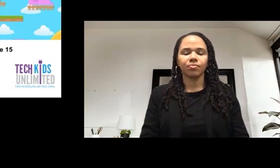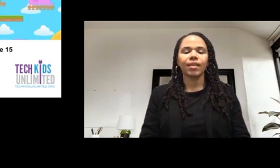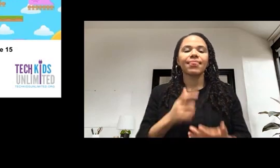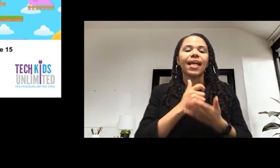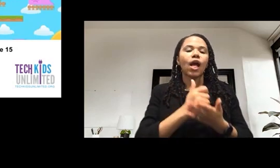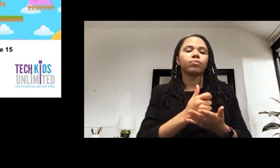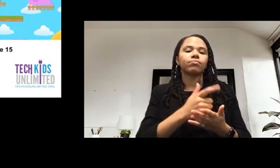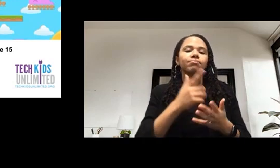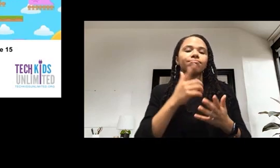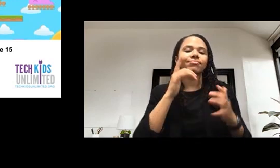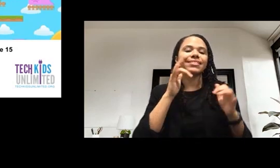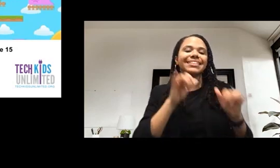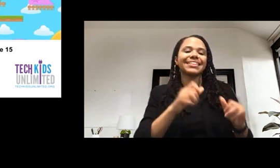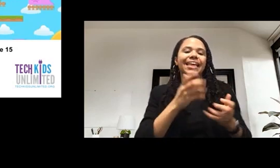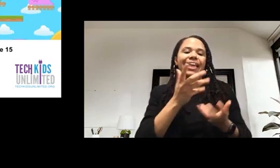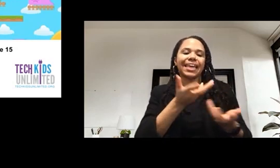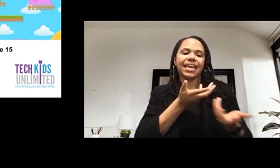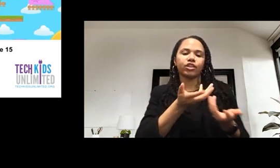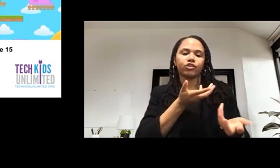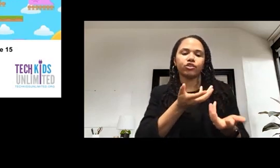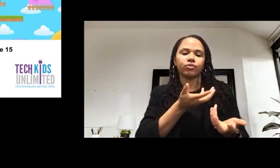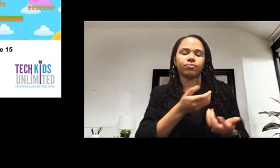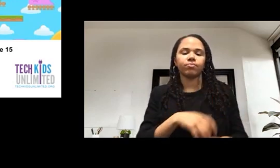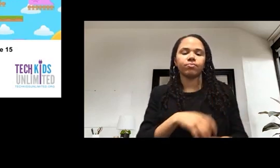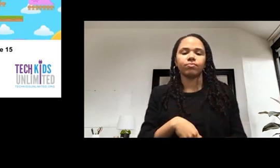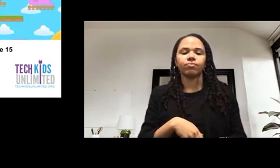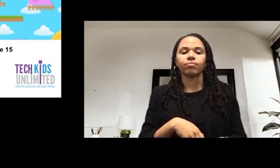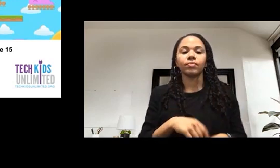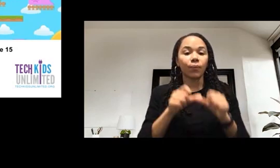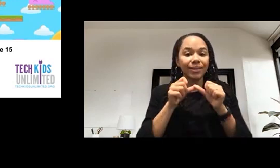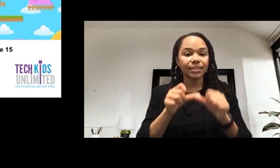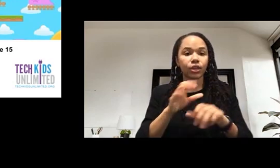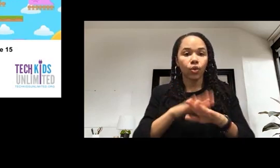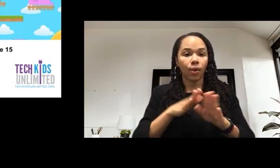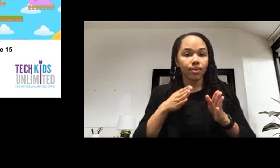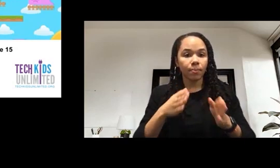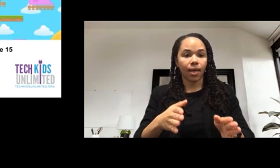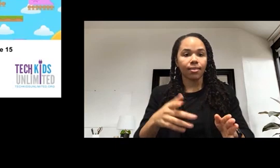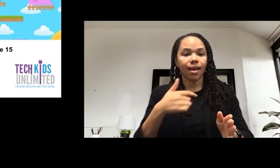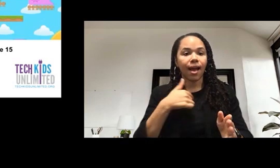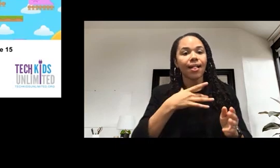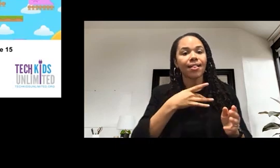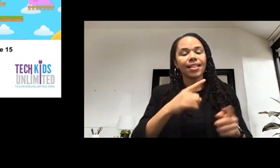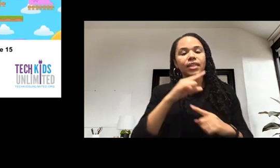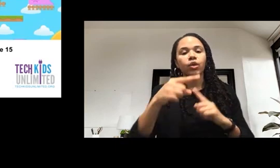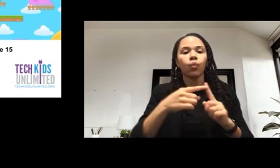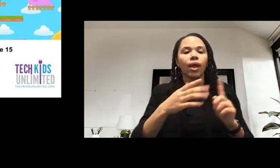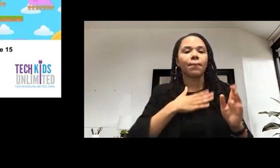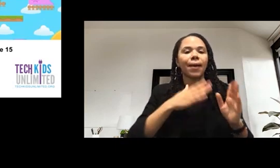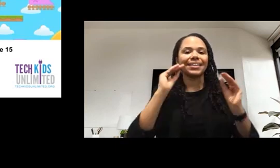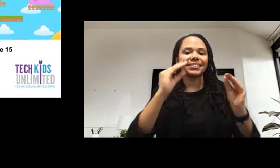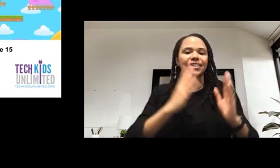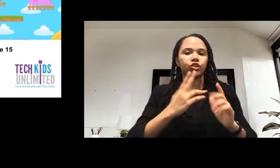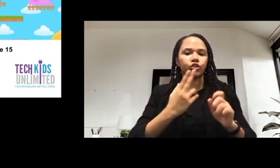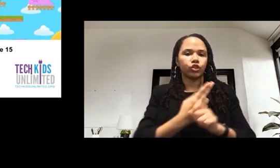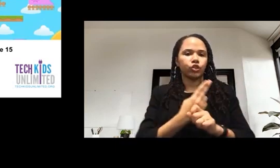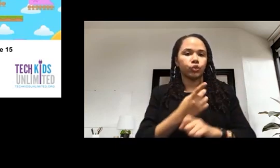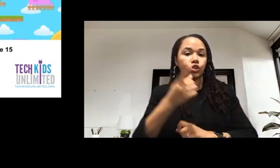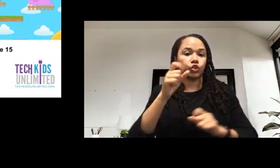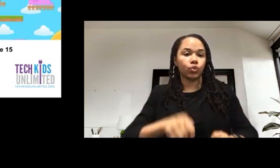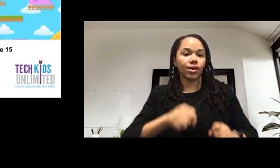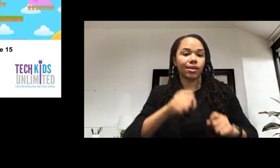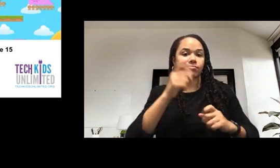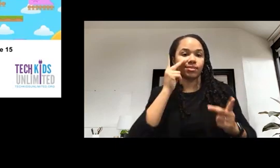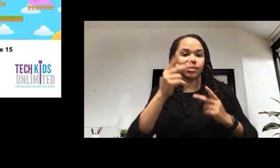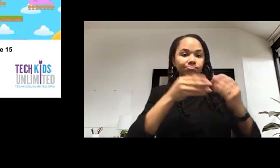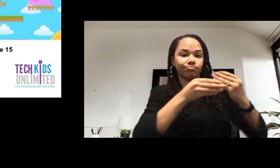And then we continued on that path. I liked when my teacher used, and you can see that